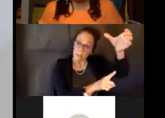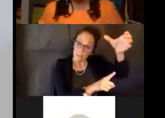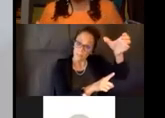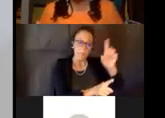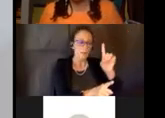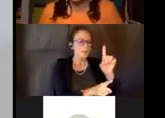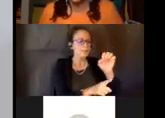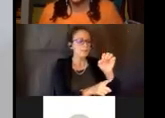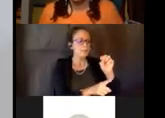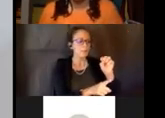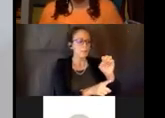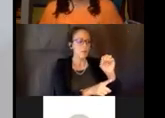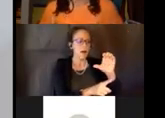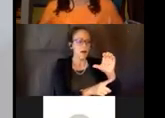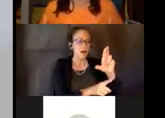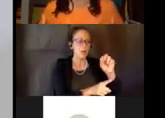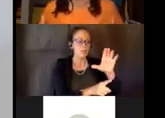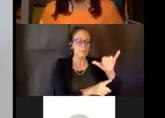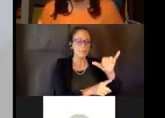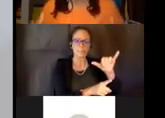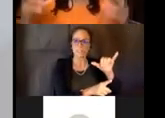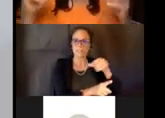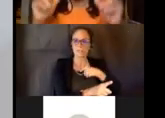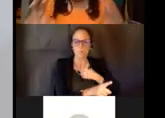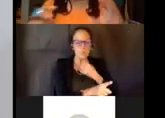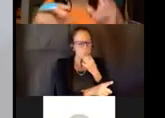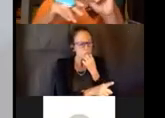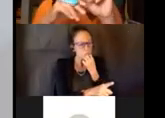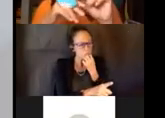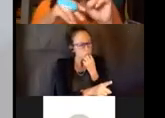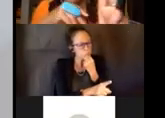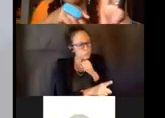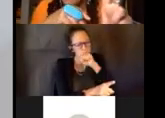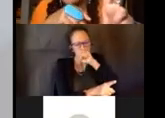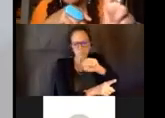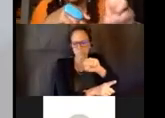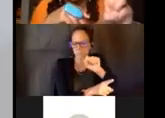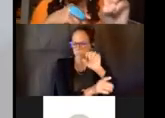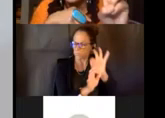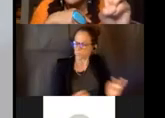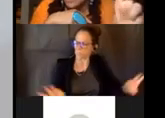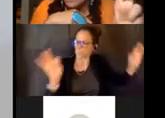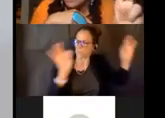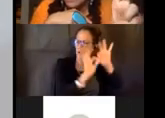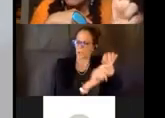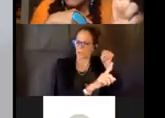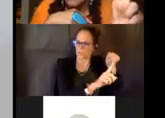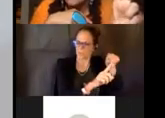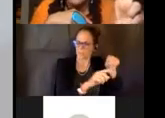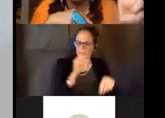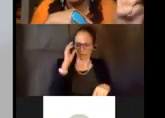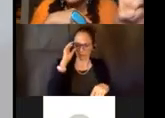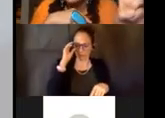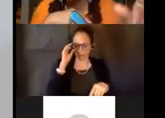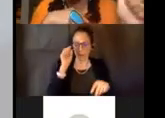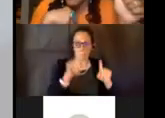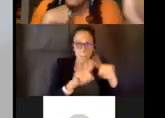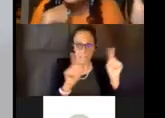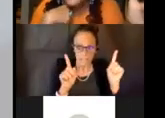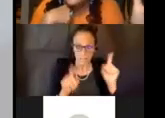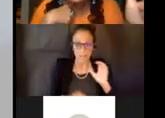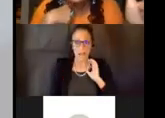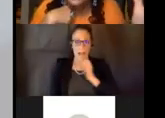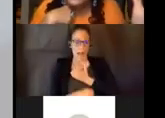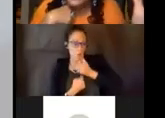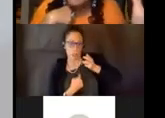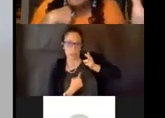incredibly appealing to me. And here's the thing, this country was built on two things that we don't like to talk about. Okay, one, all this